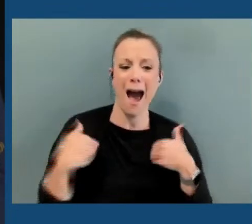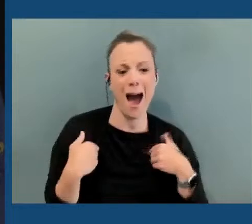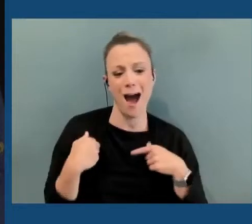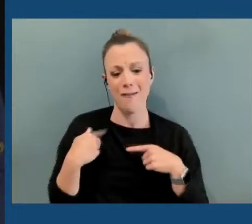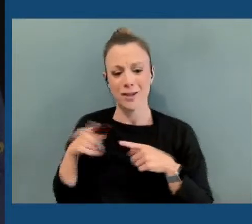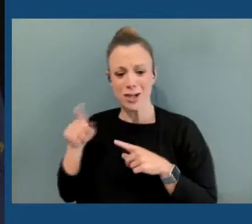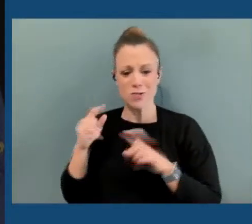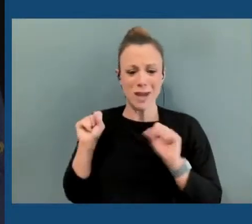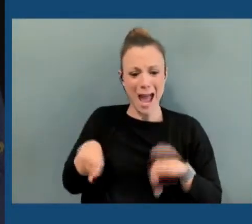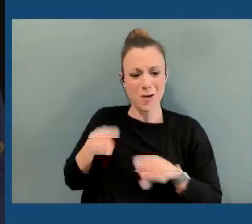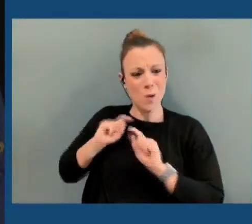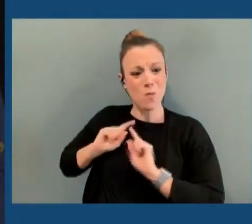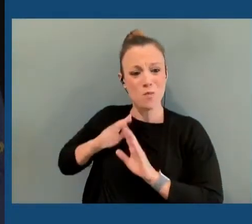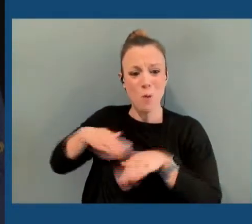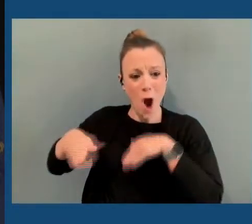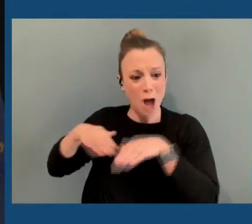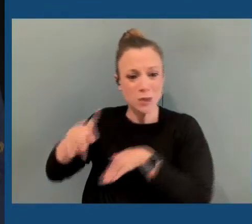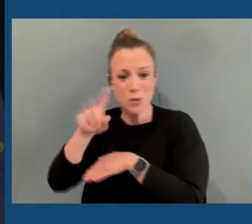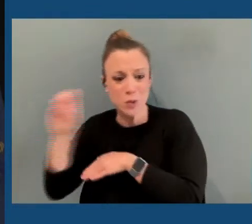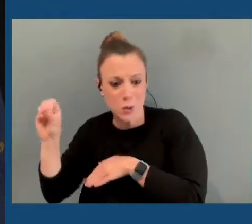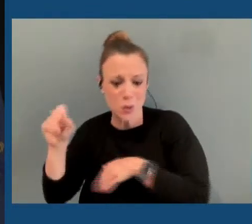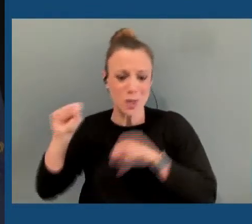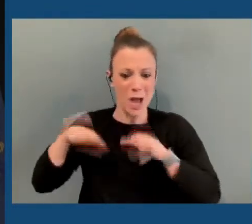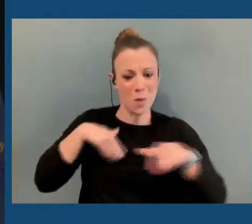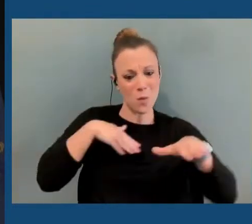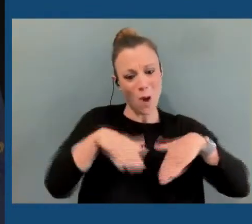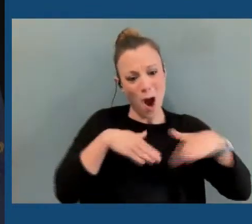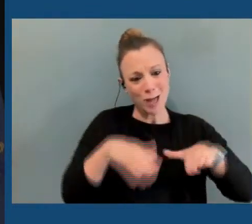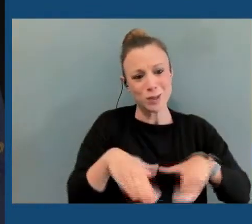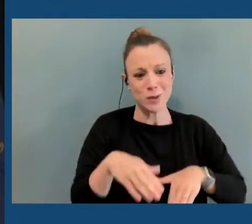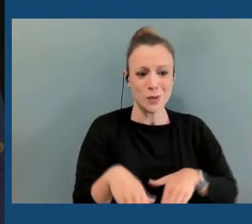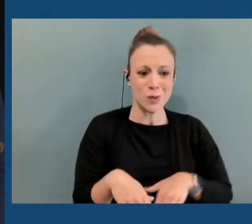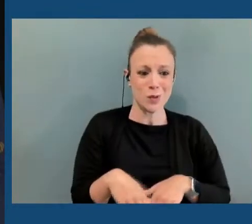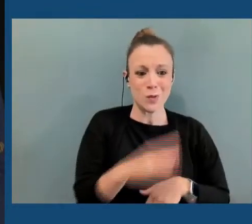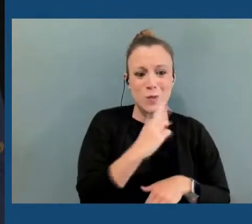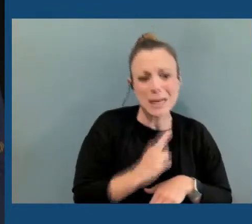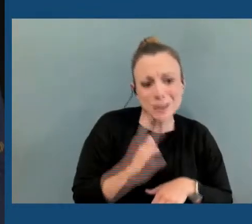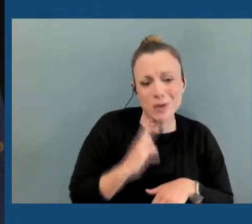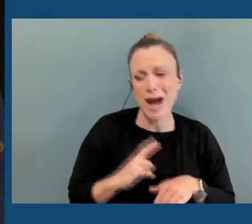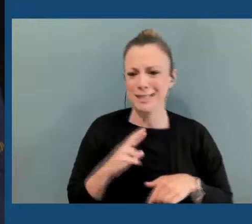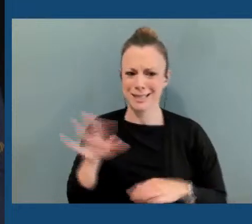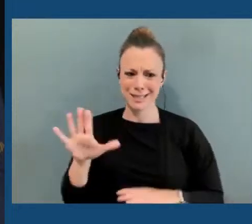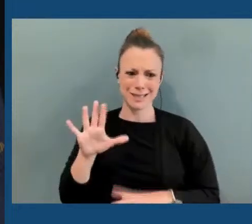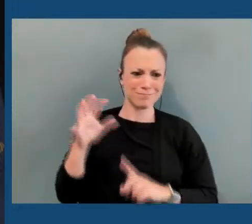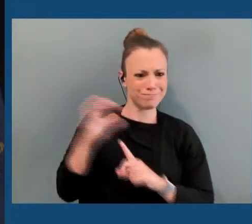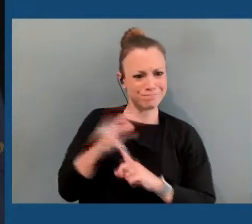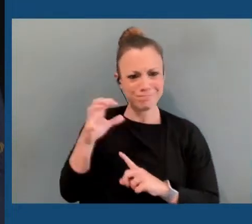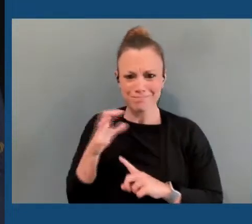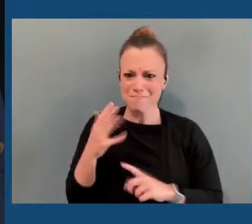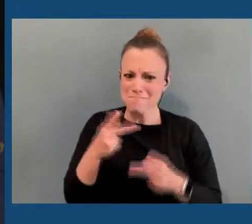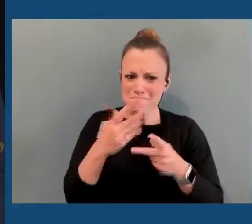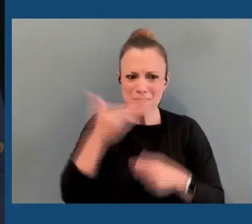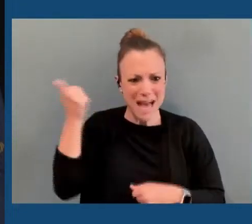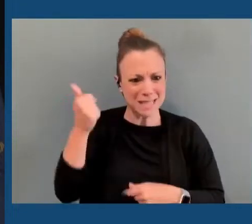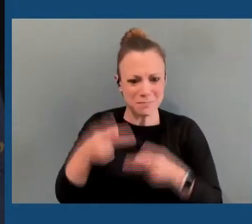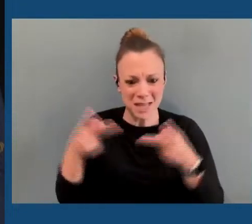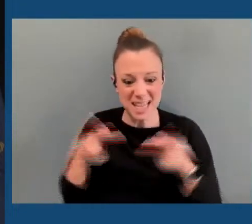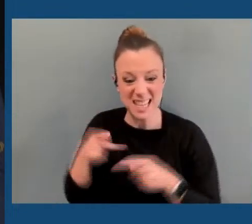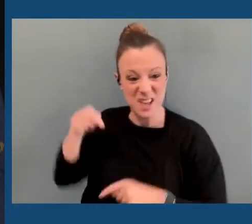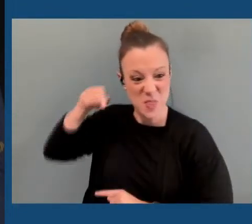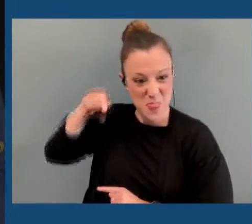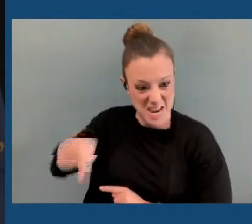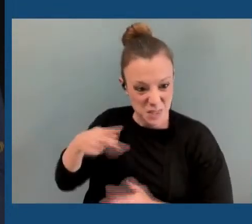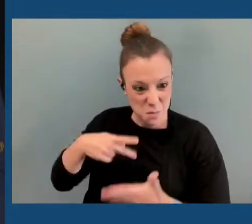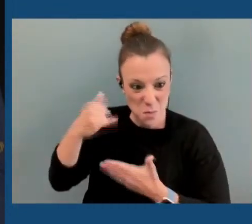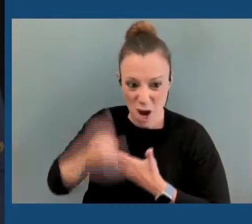immigrant history, and we deeply care about its future. And this project is going to enhance its future. We have no